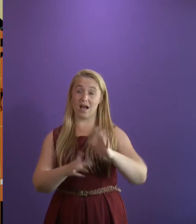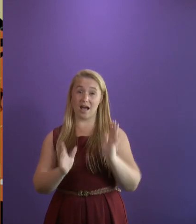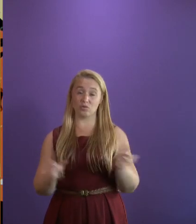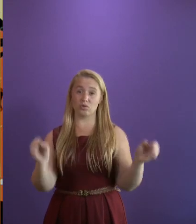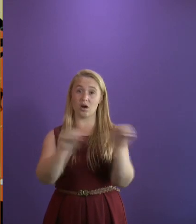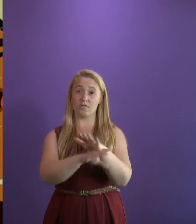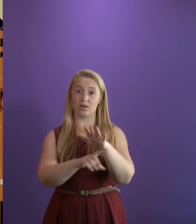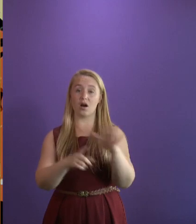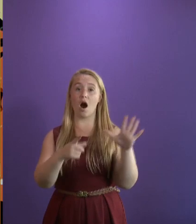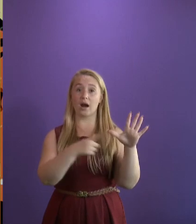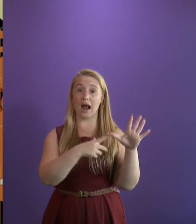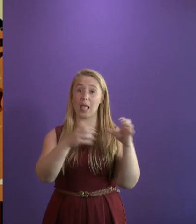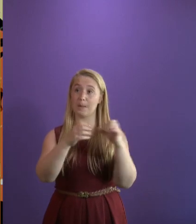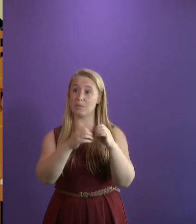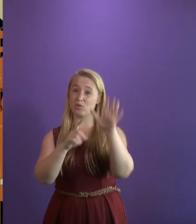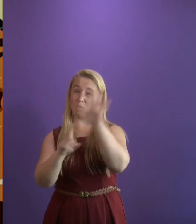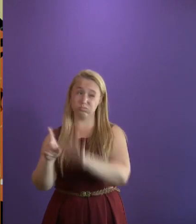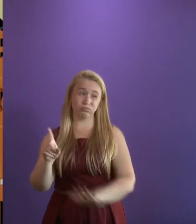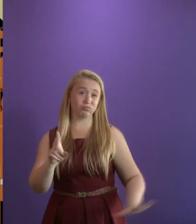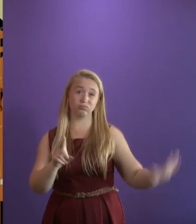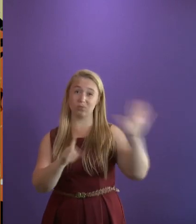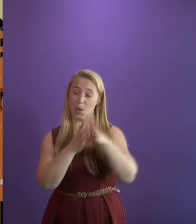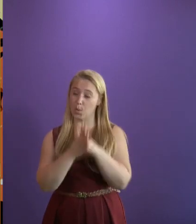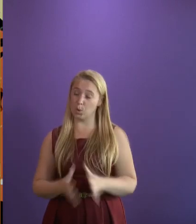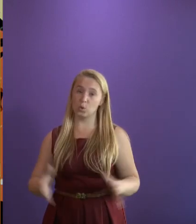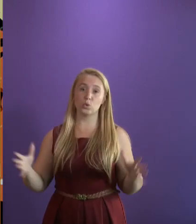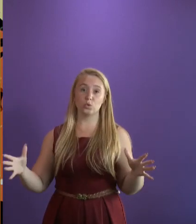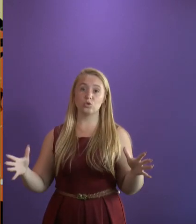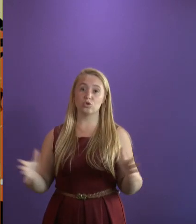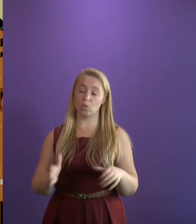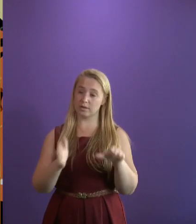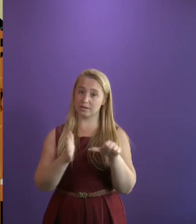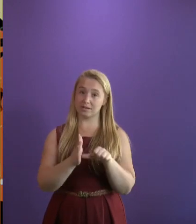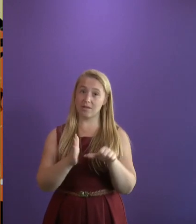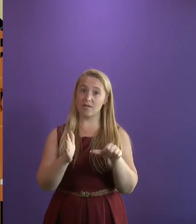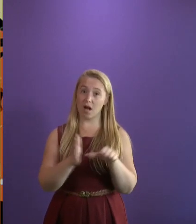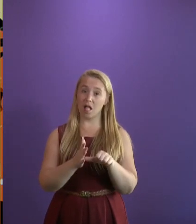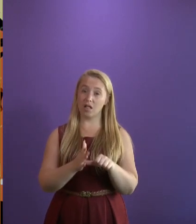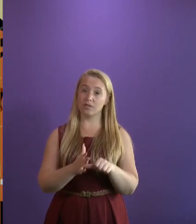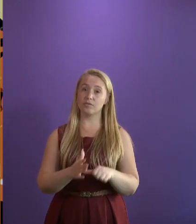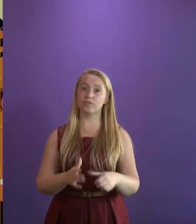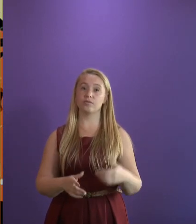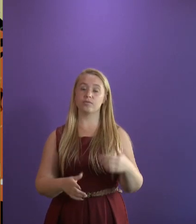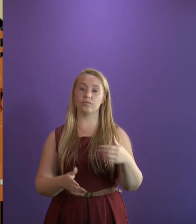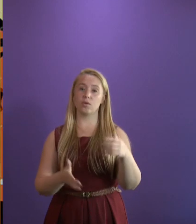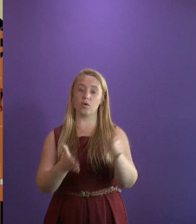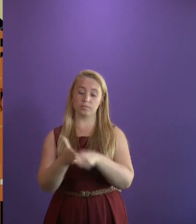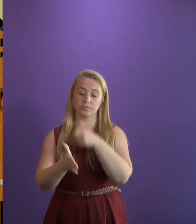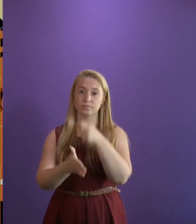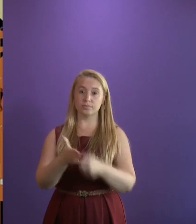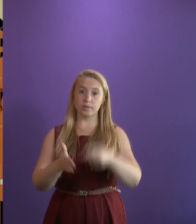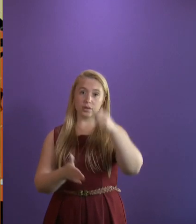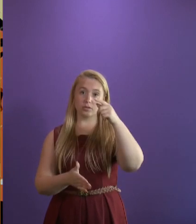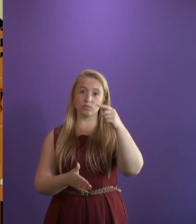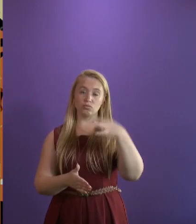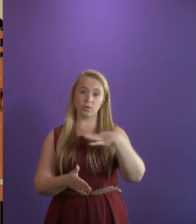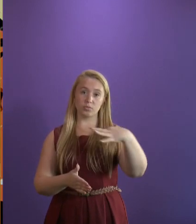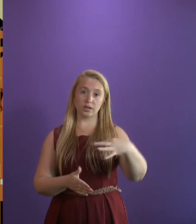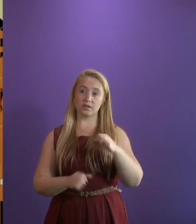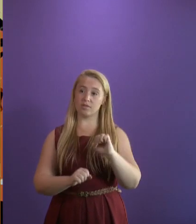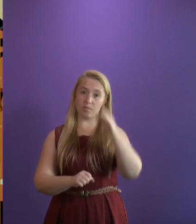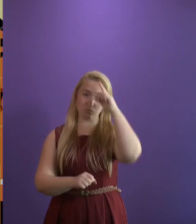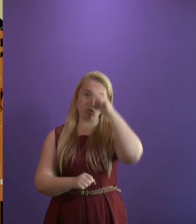cover. Argyll and Bute, absolutely huge. It's difficult to raise the profile of elected representatives at that